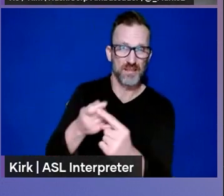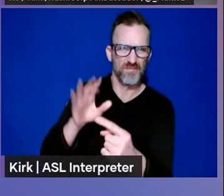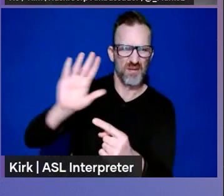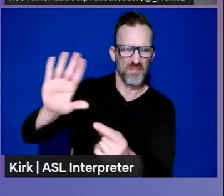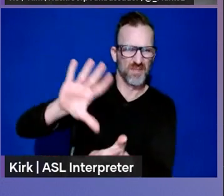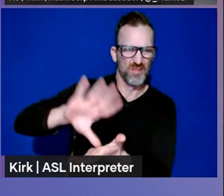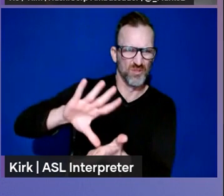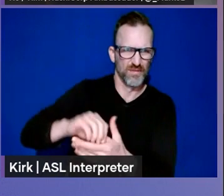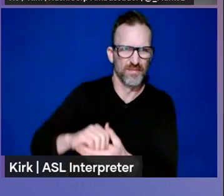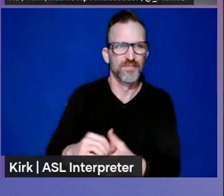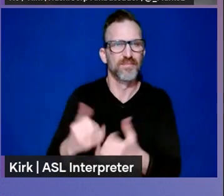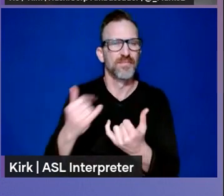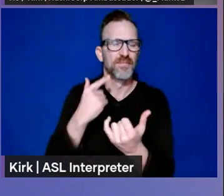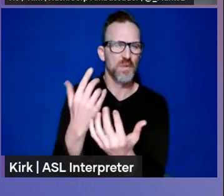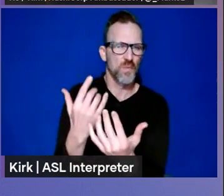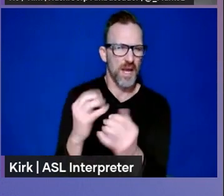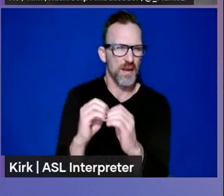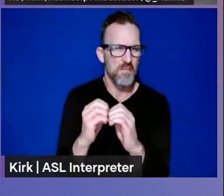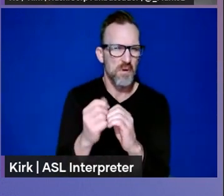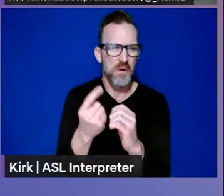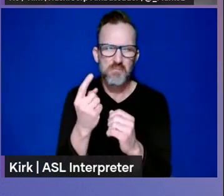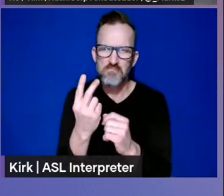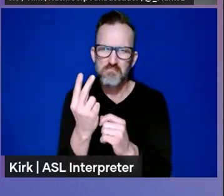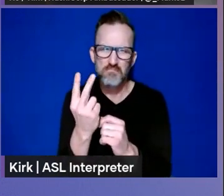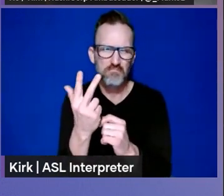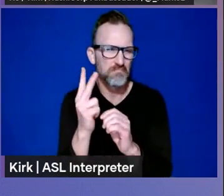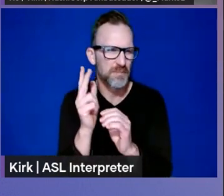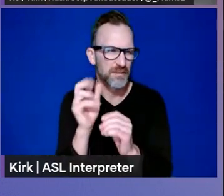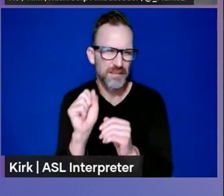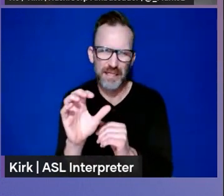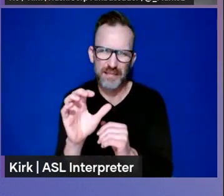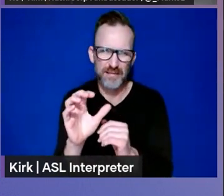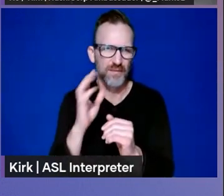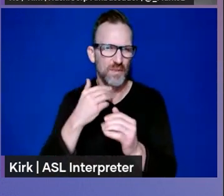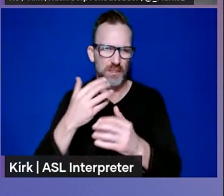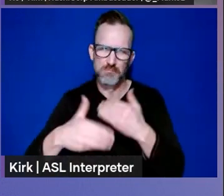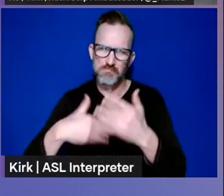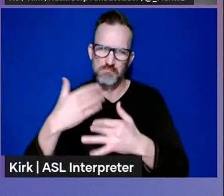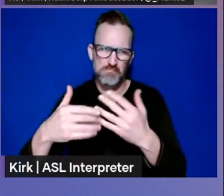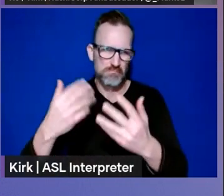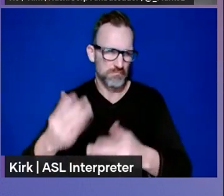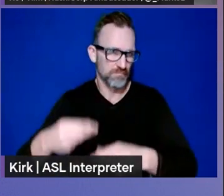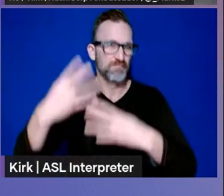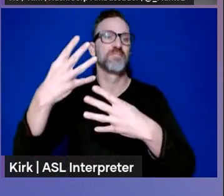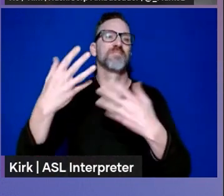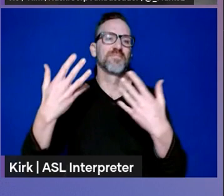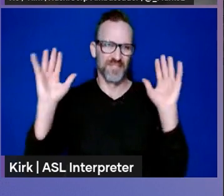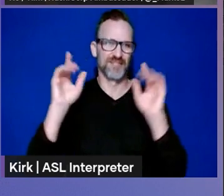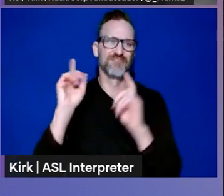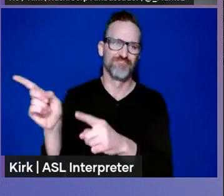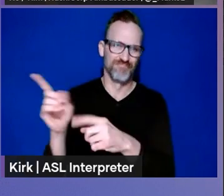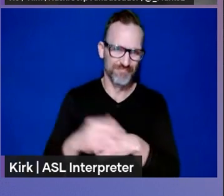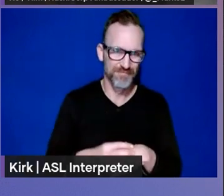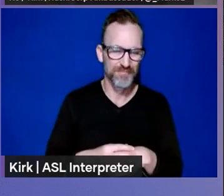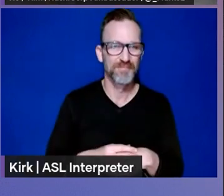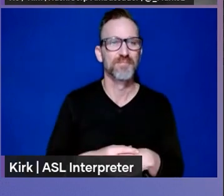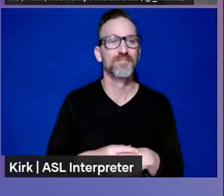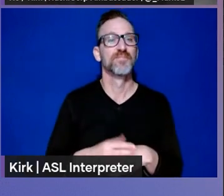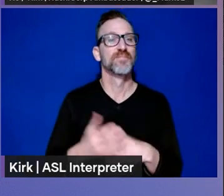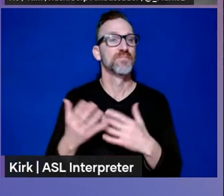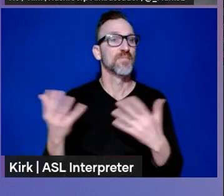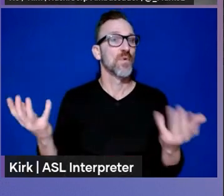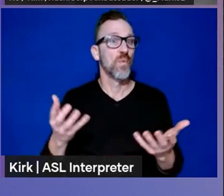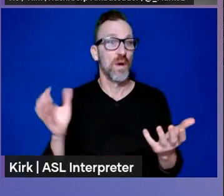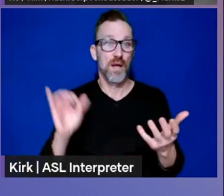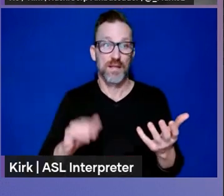of more seconds. It should finish in a bit. Here we go. So if we have a look how that looks like, you're going to notice